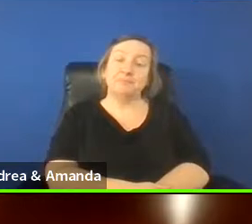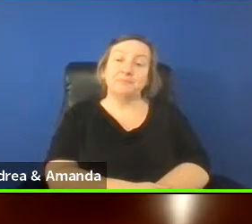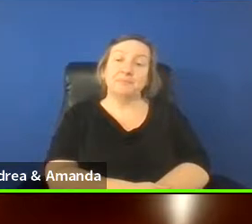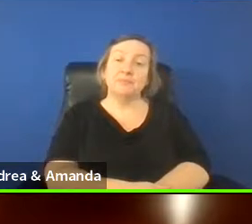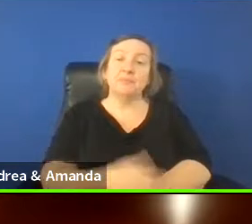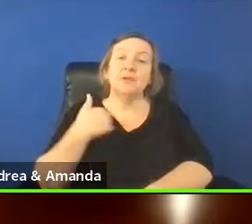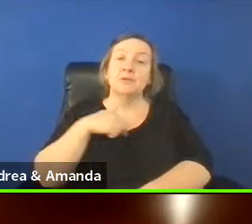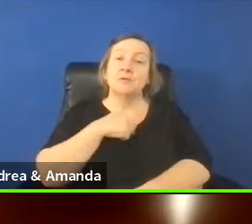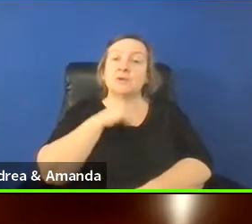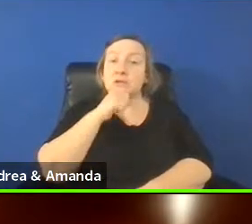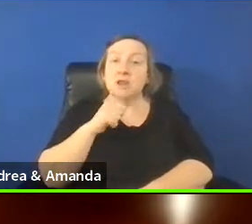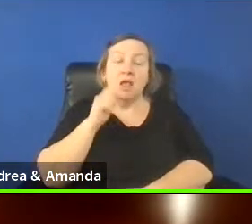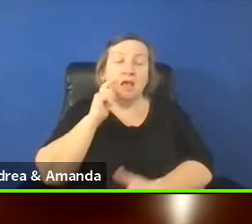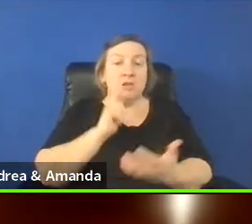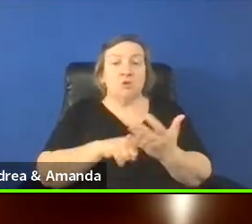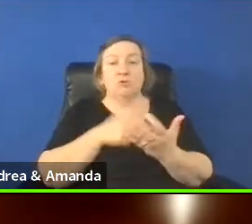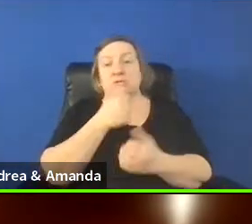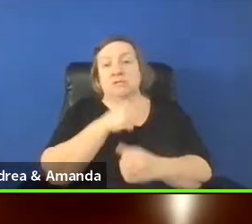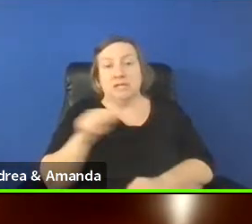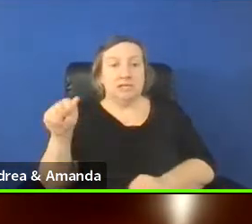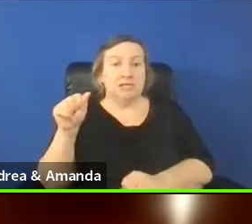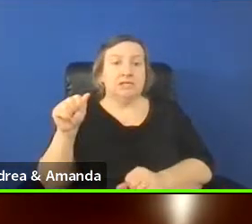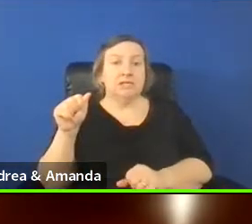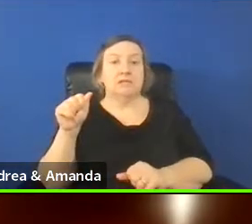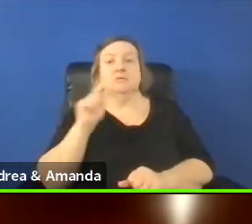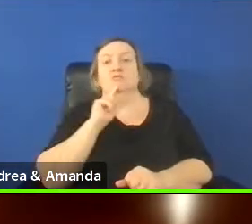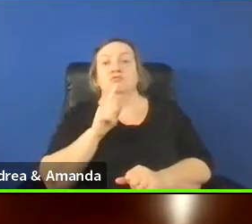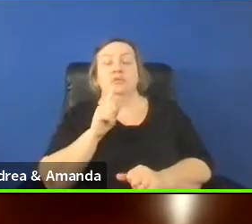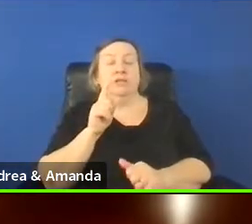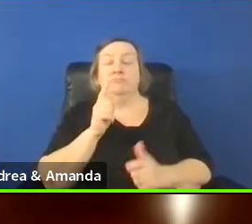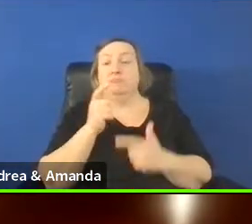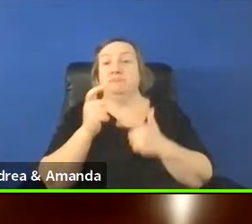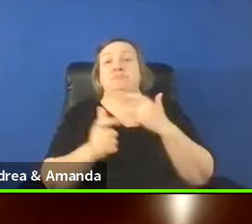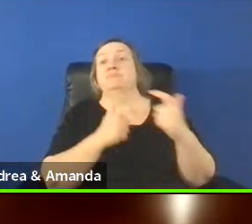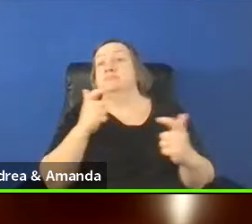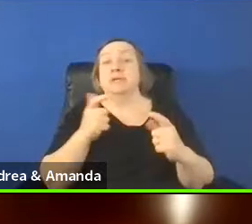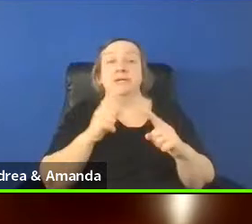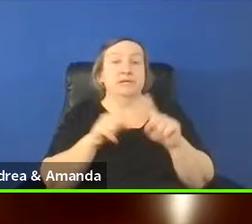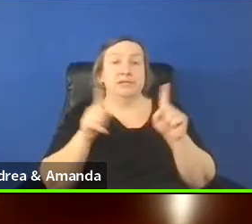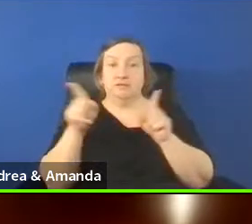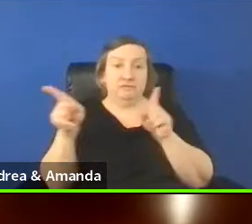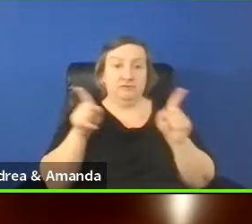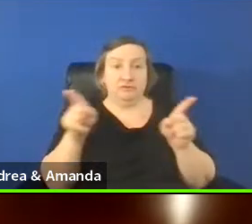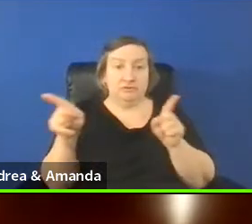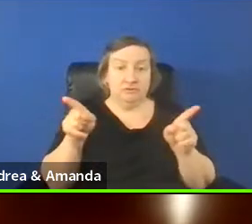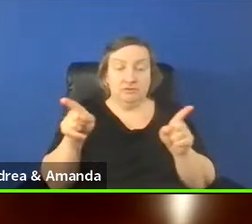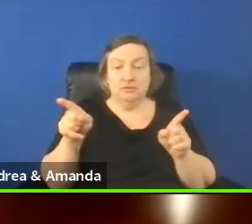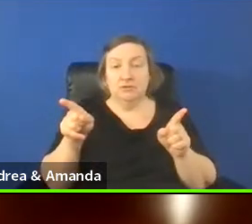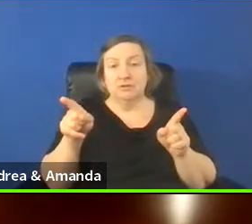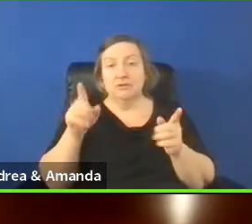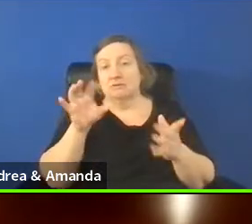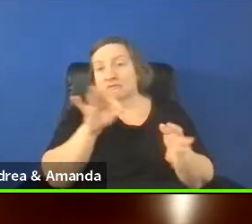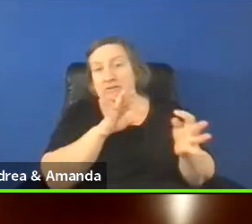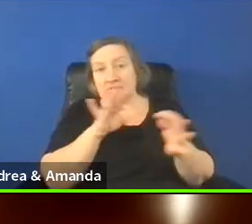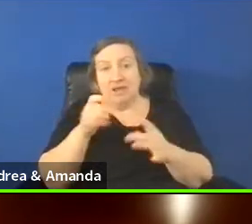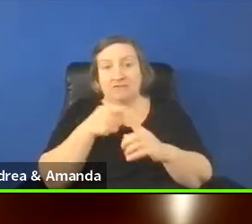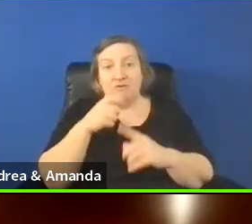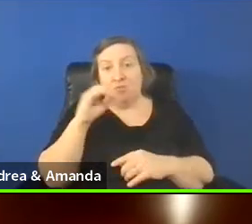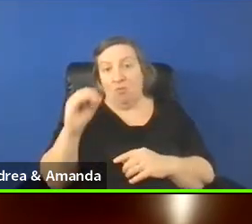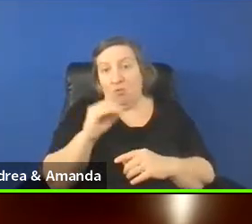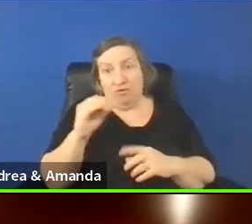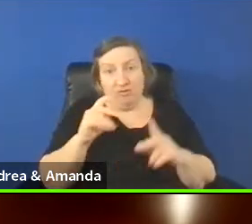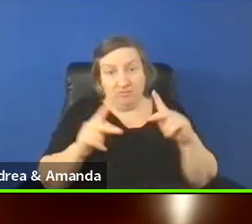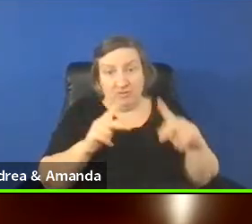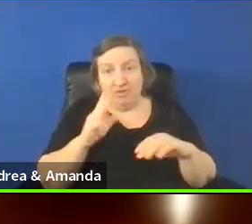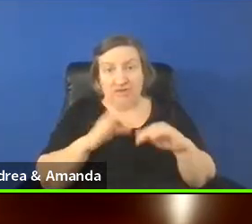We did not find any really starkly different feedback from Oregon residents